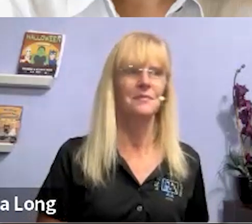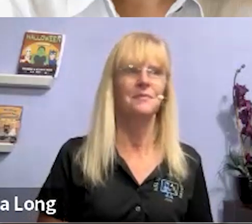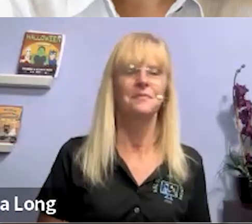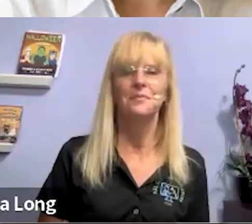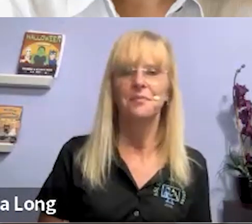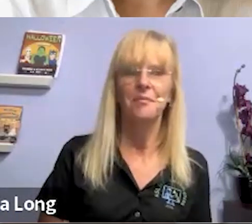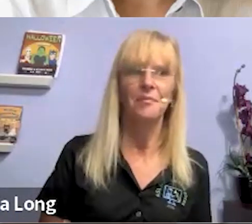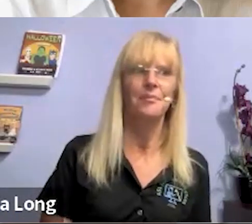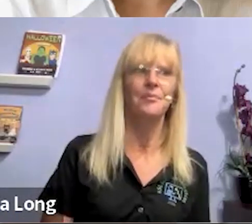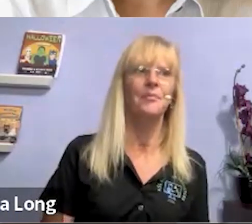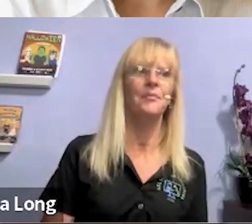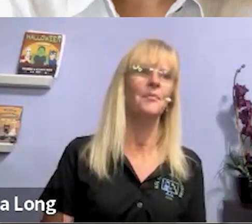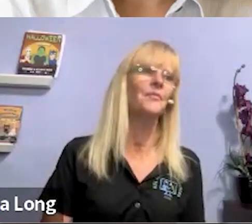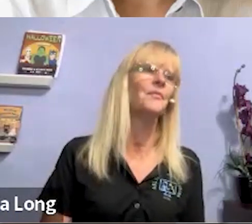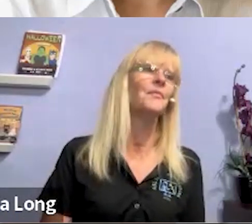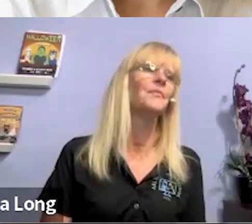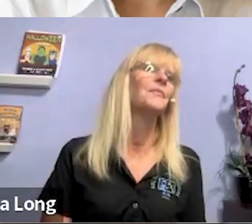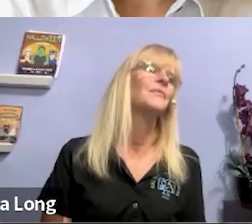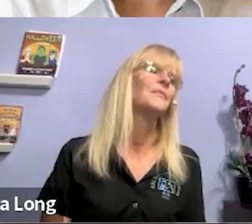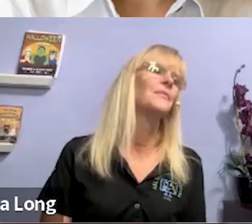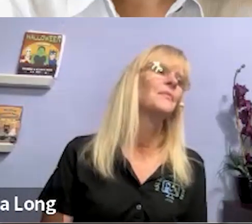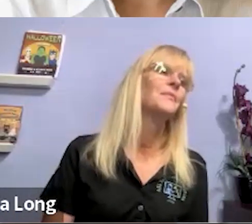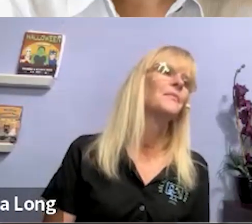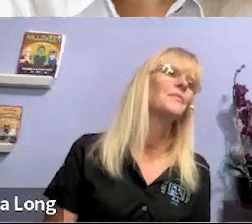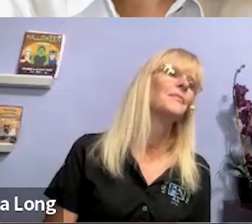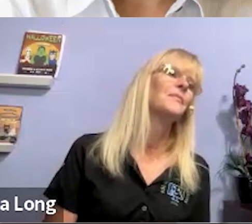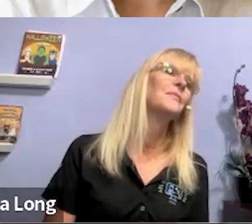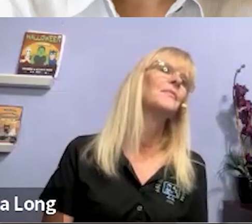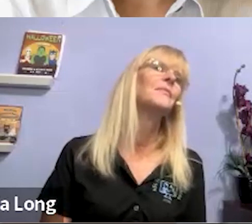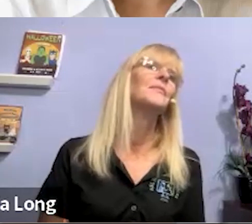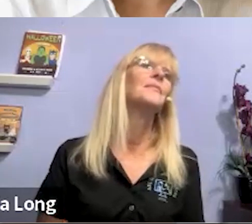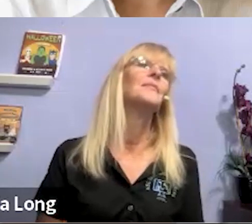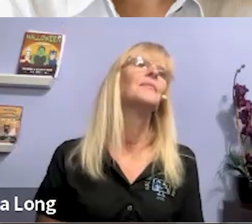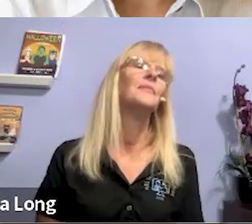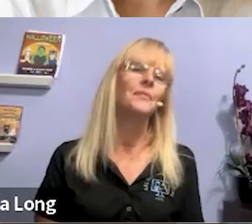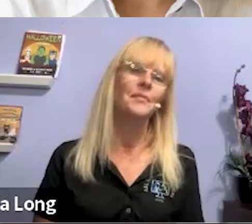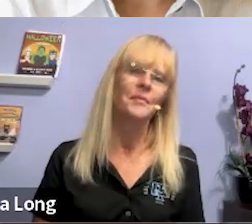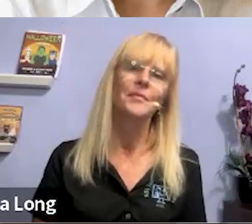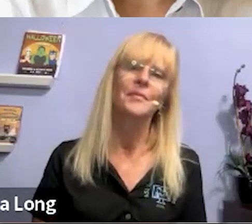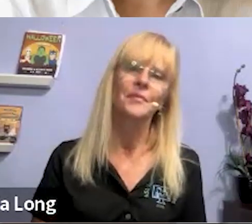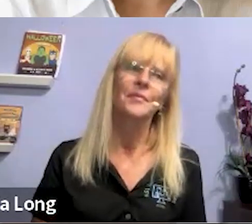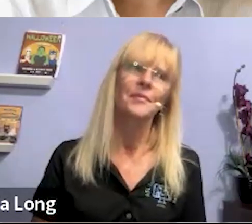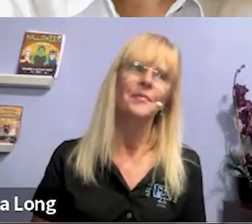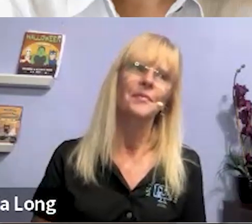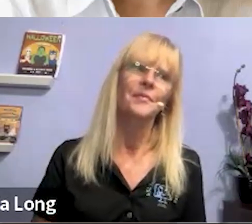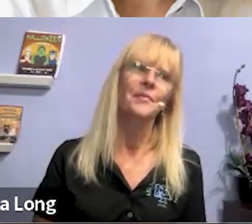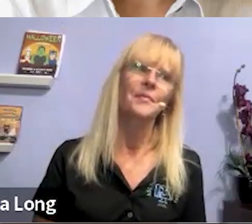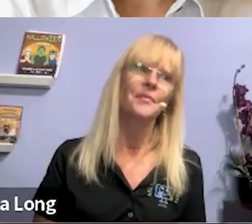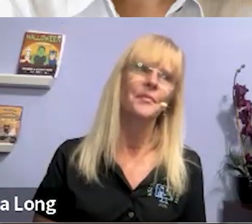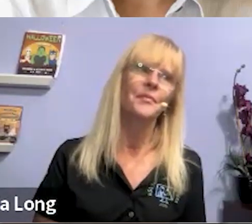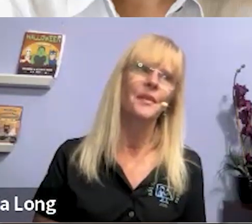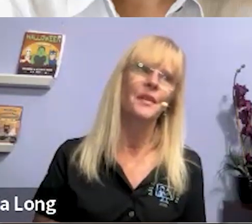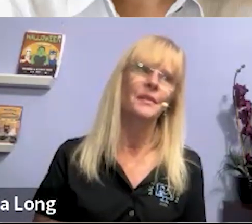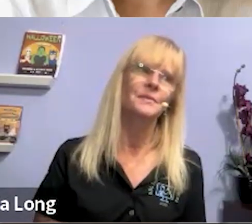very beneficial for me, even though I paid for it myself out of pocket and was unable to use full